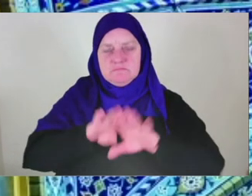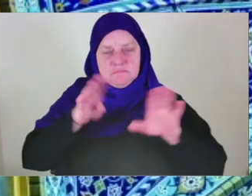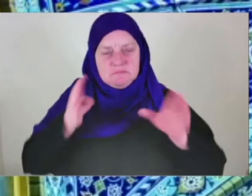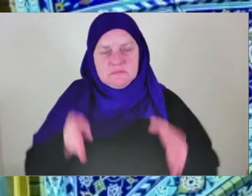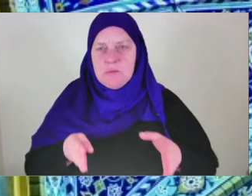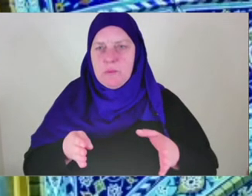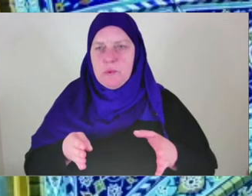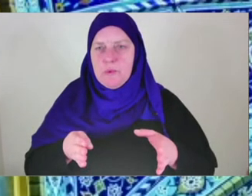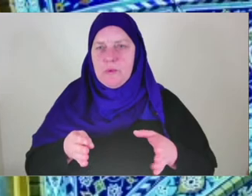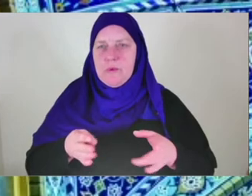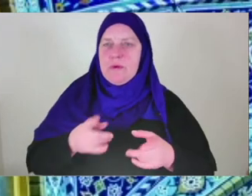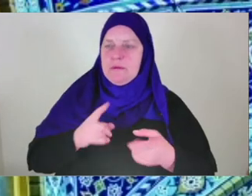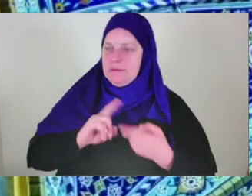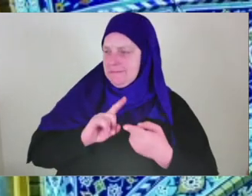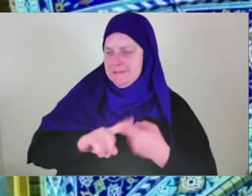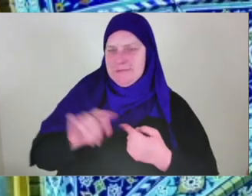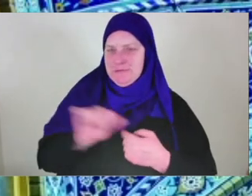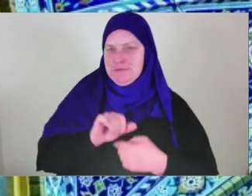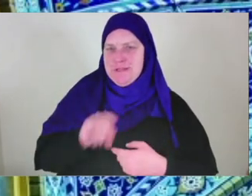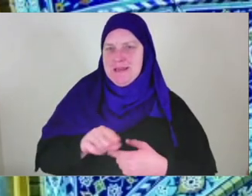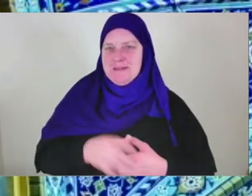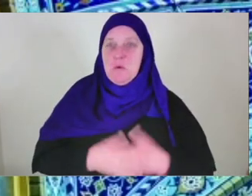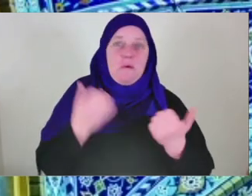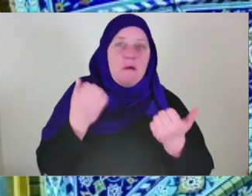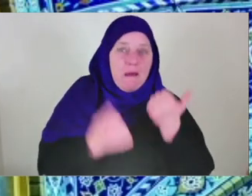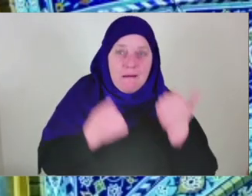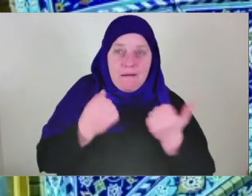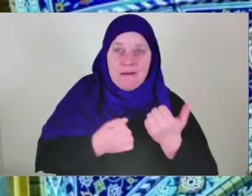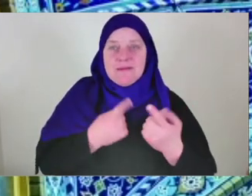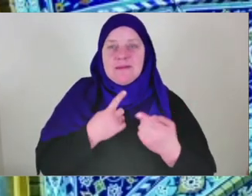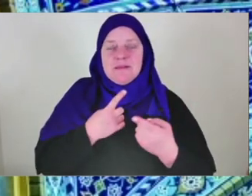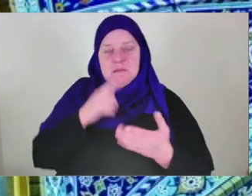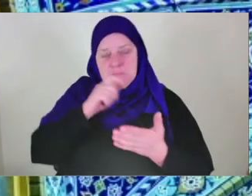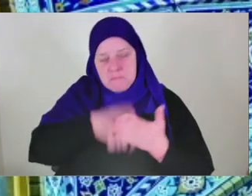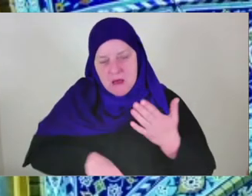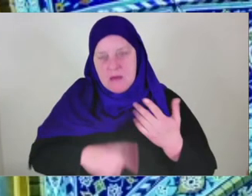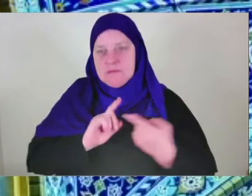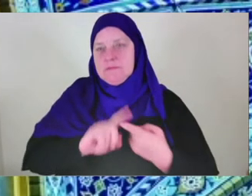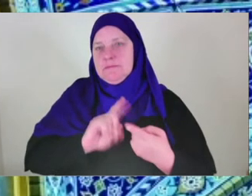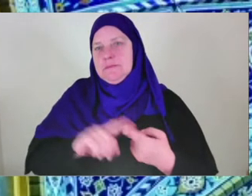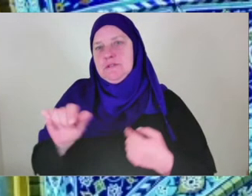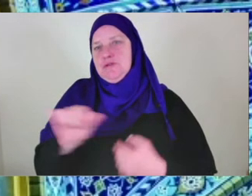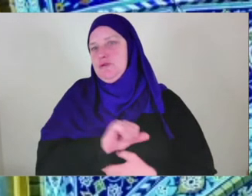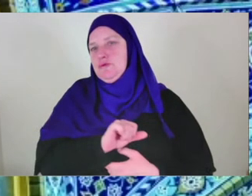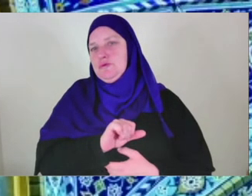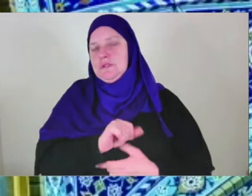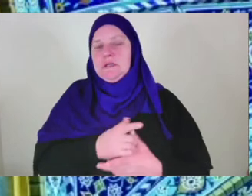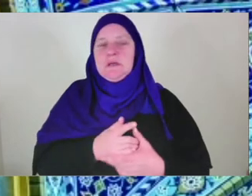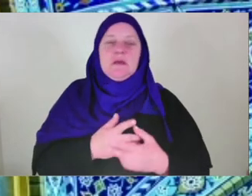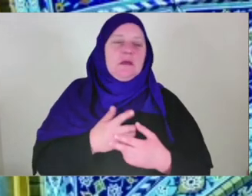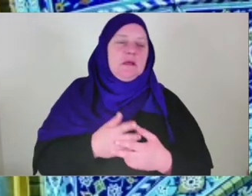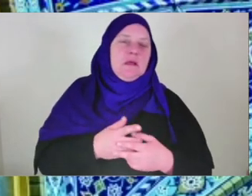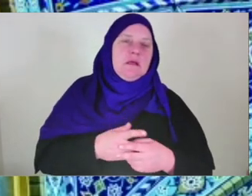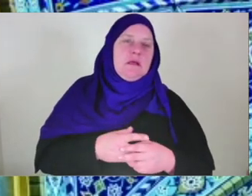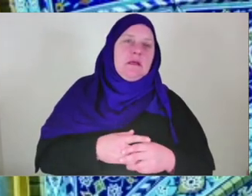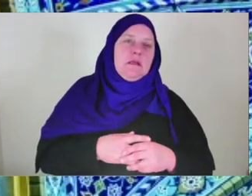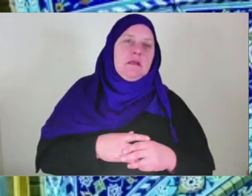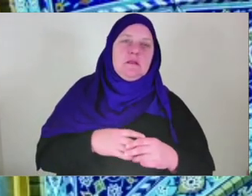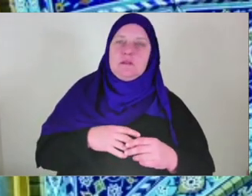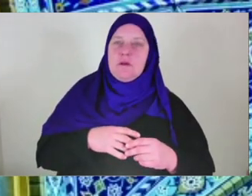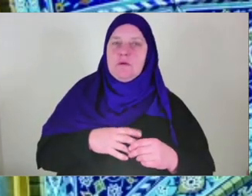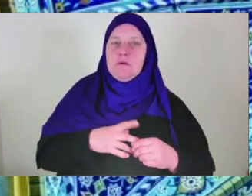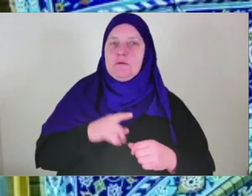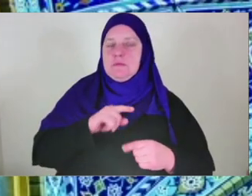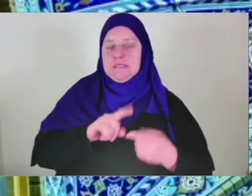it. The car that you have purchased and you are driving it, whether for personal use or business purposes, you are